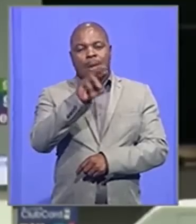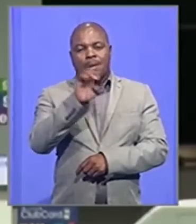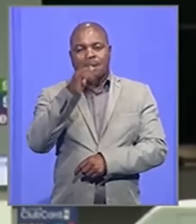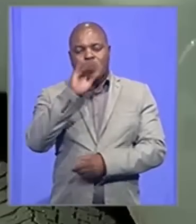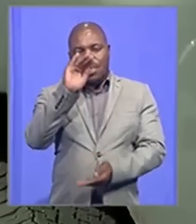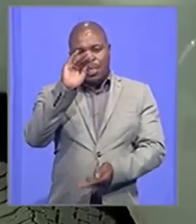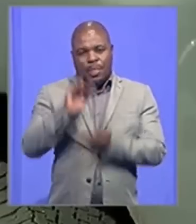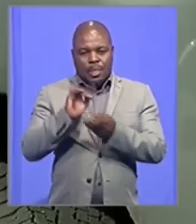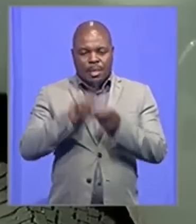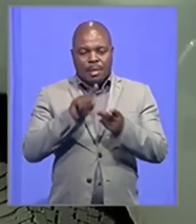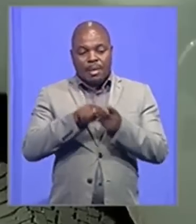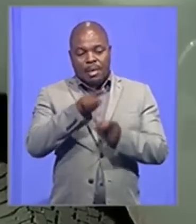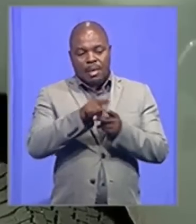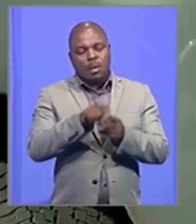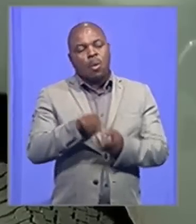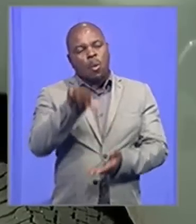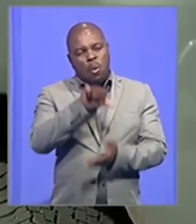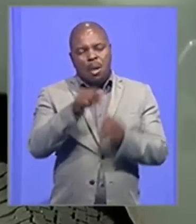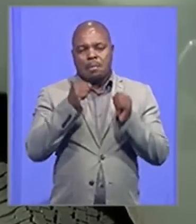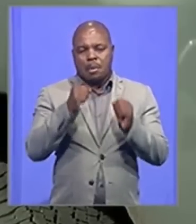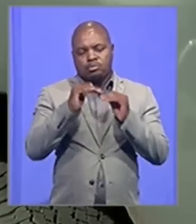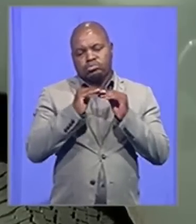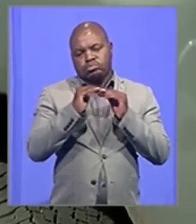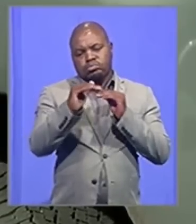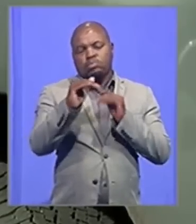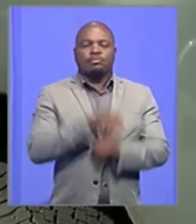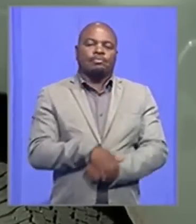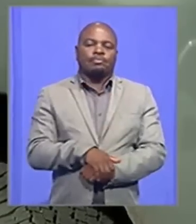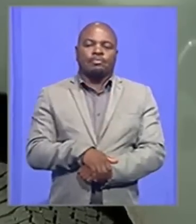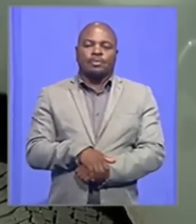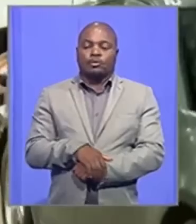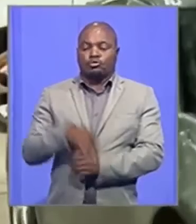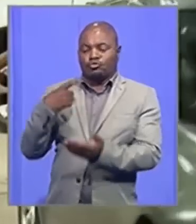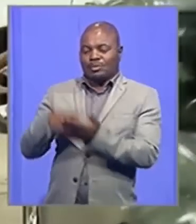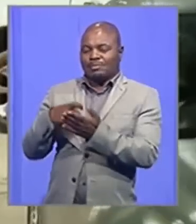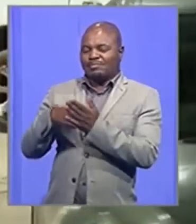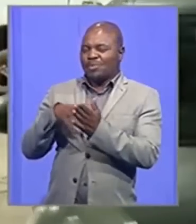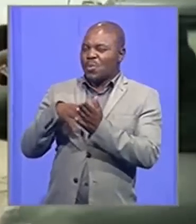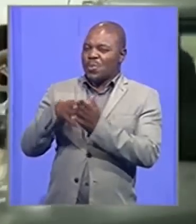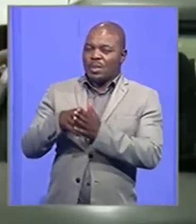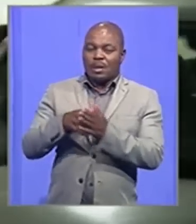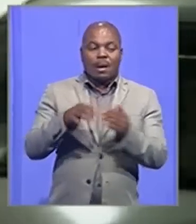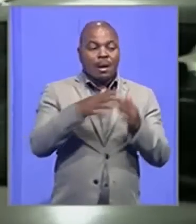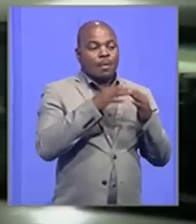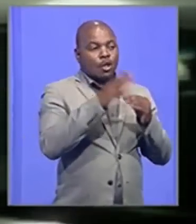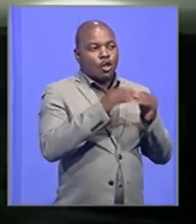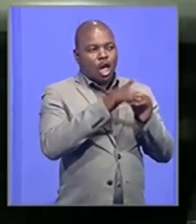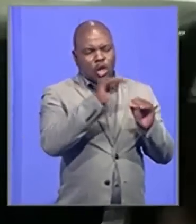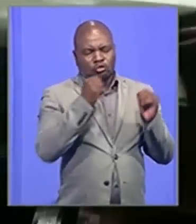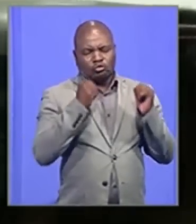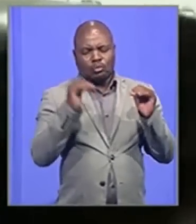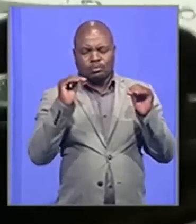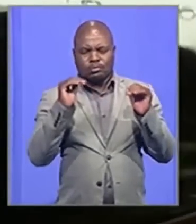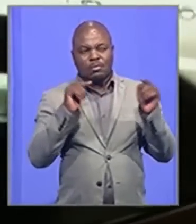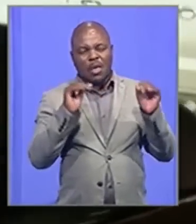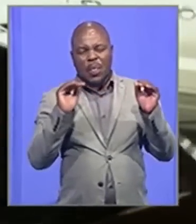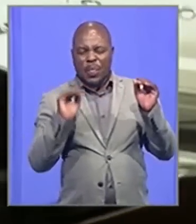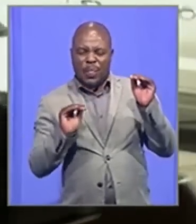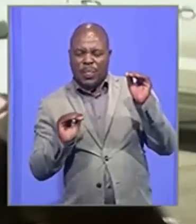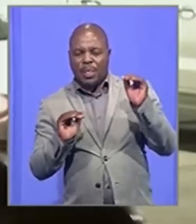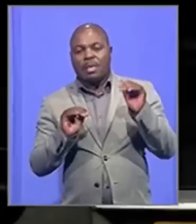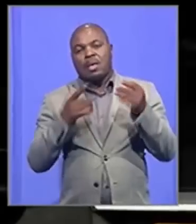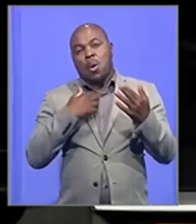gore tlhotlhwa ya oli e tla nna e tsepame go le jalo ranta ya tekateka fa e bapisiwa le dolara ya Amerika mme go na le solofelo ya